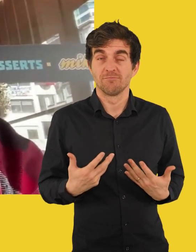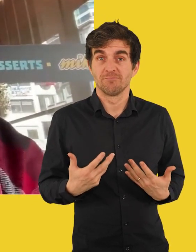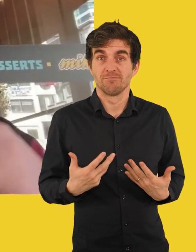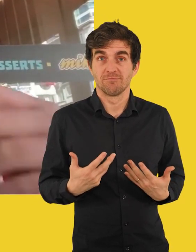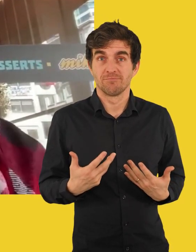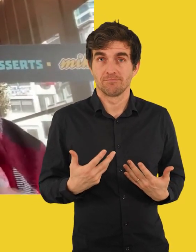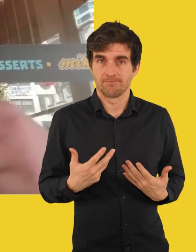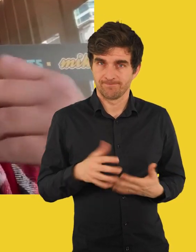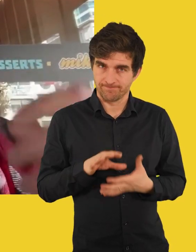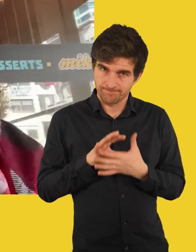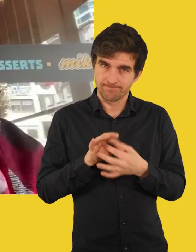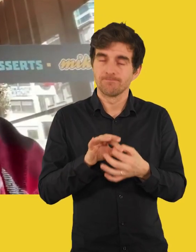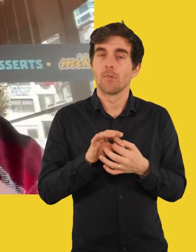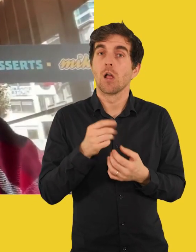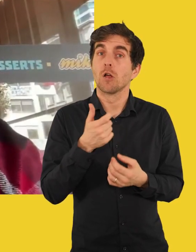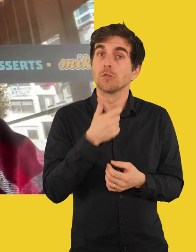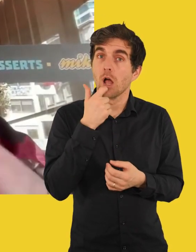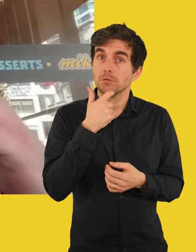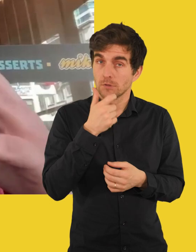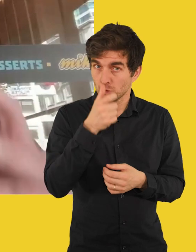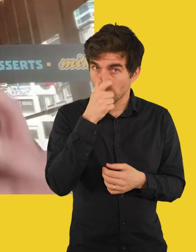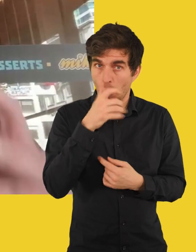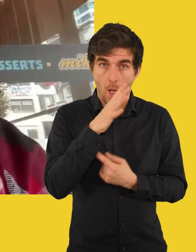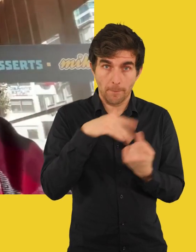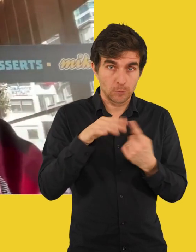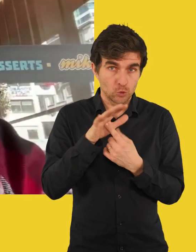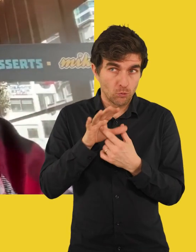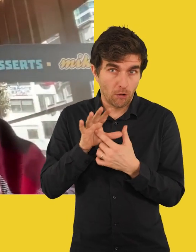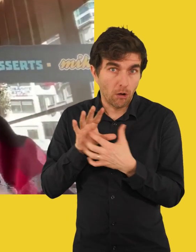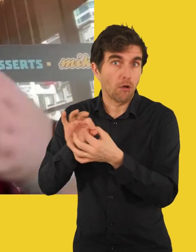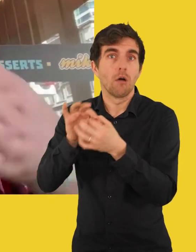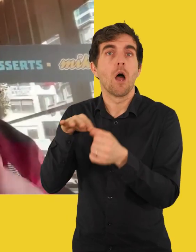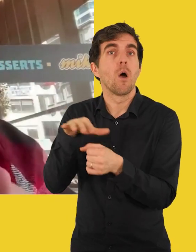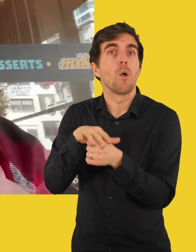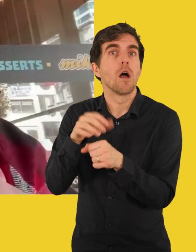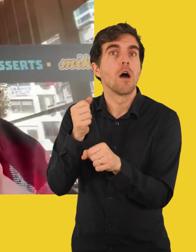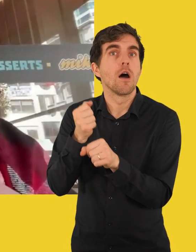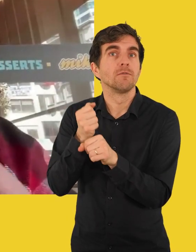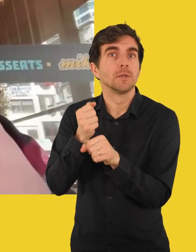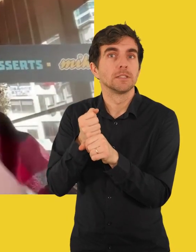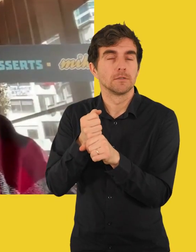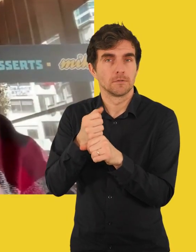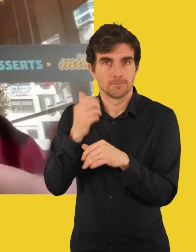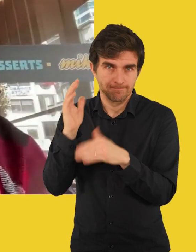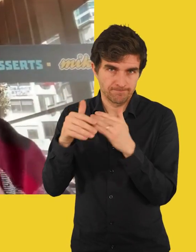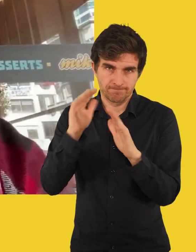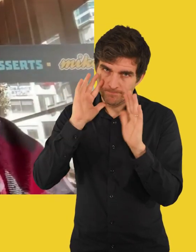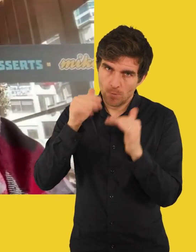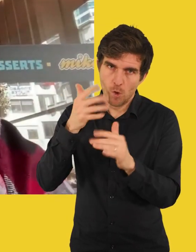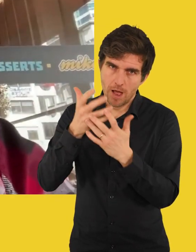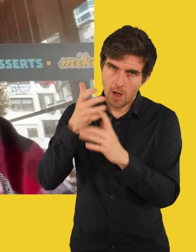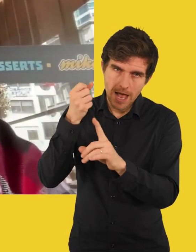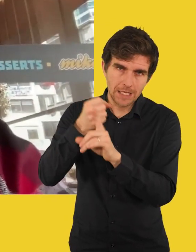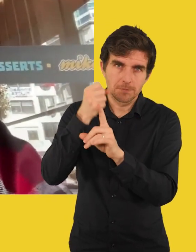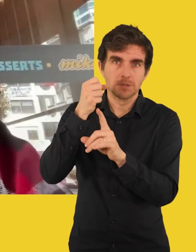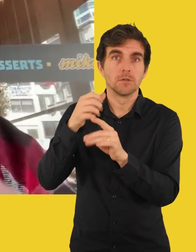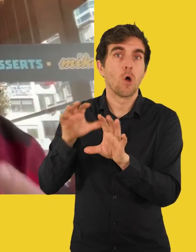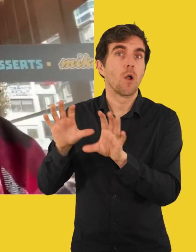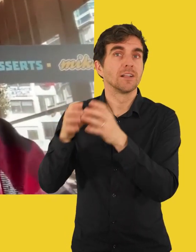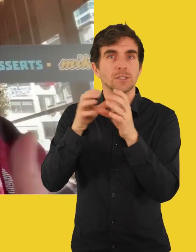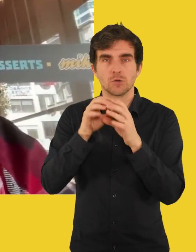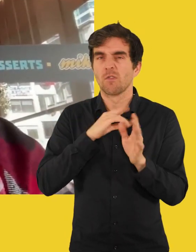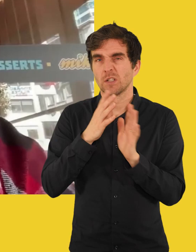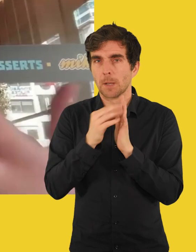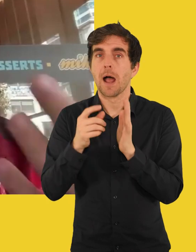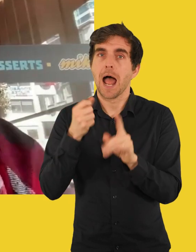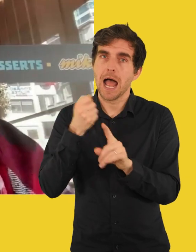announce that we are now working on building a Doughnut Turkey community with several local governments and impact-focused organizations